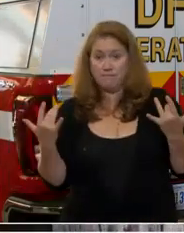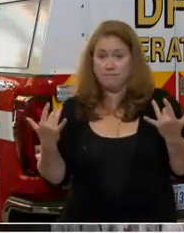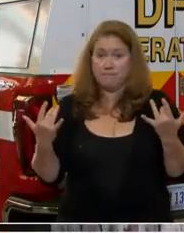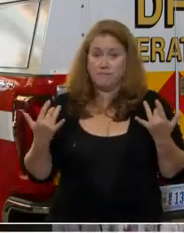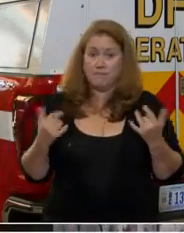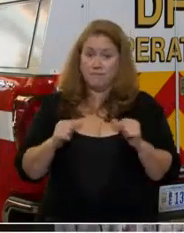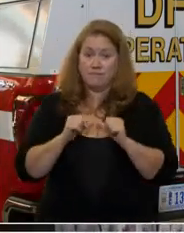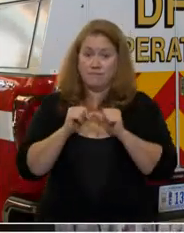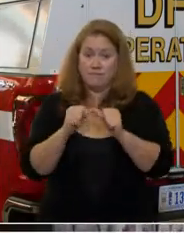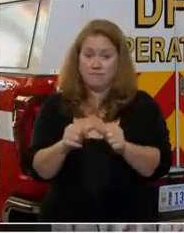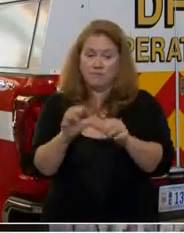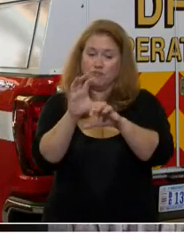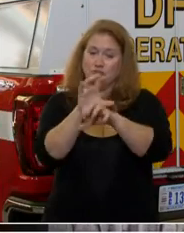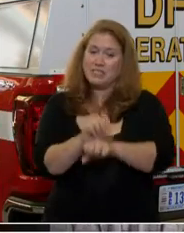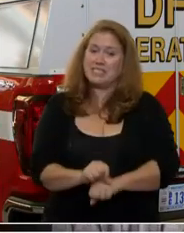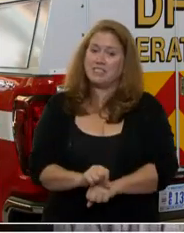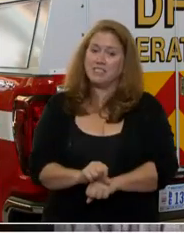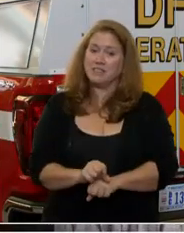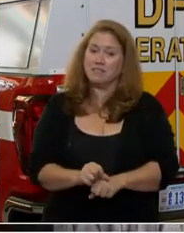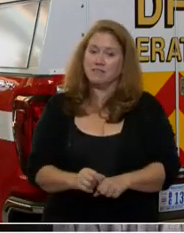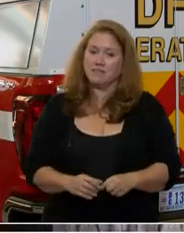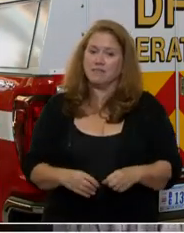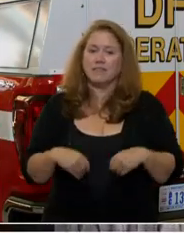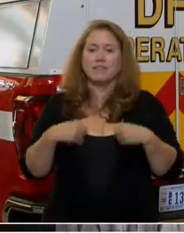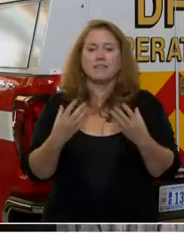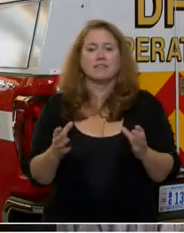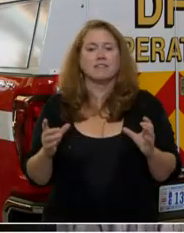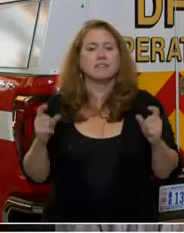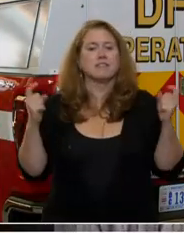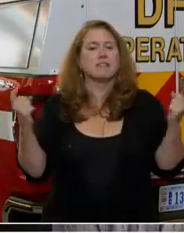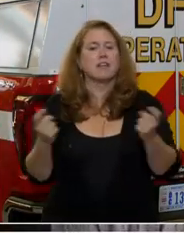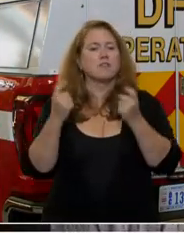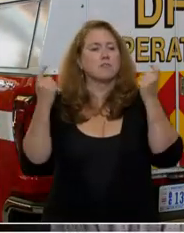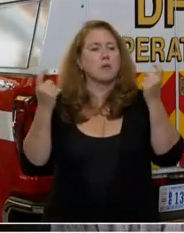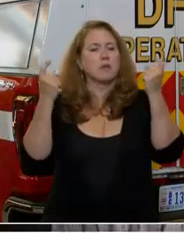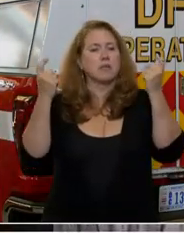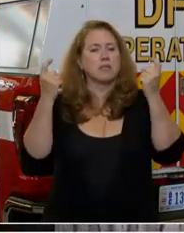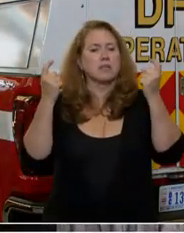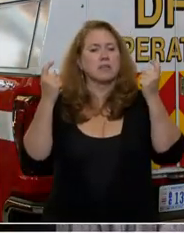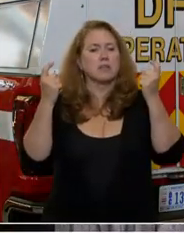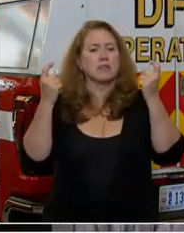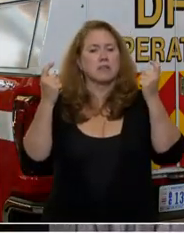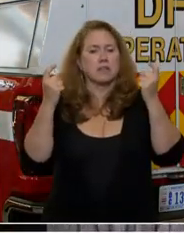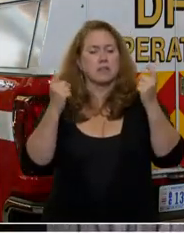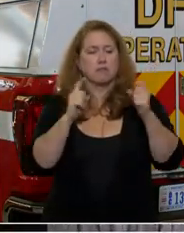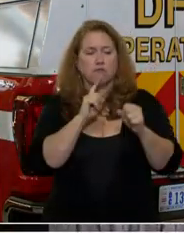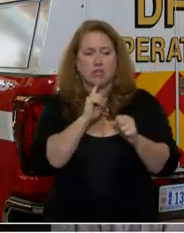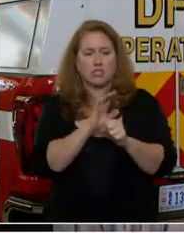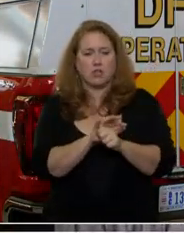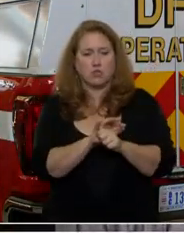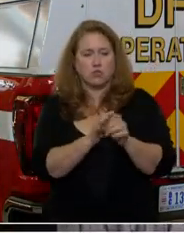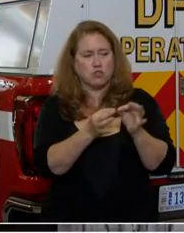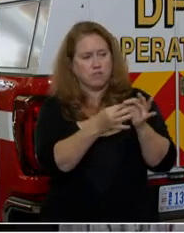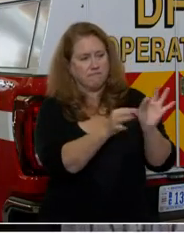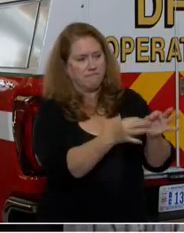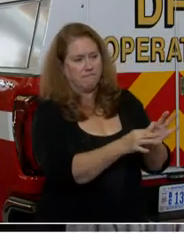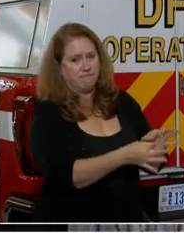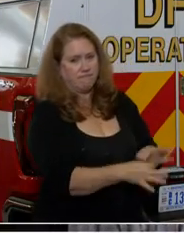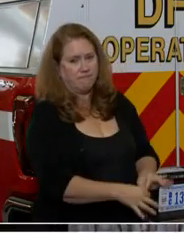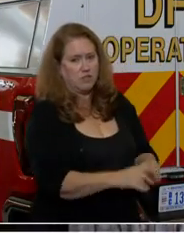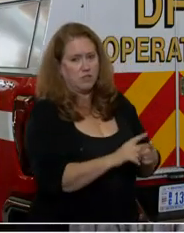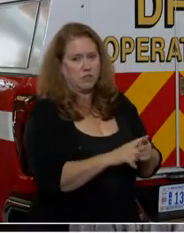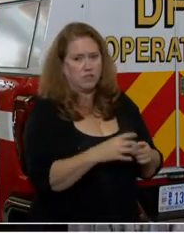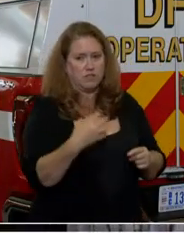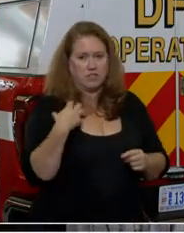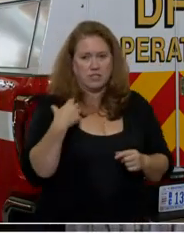ceremonial resolution to Fire and EMS Chief Donnelly to recognize his truly extraordinary service